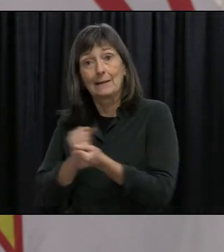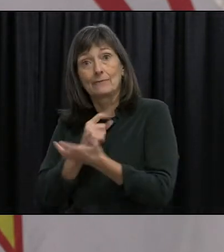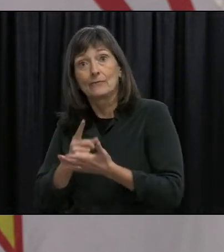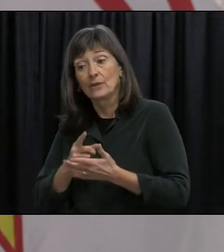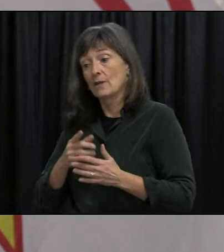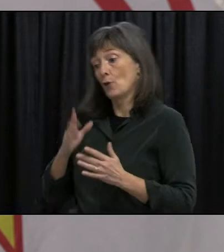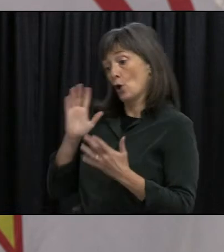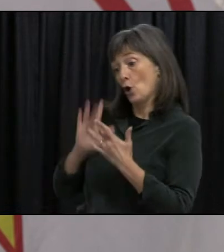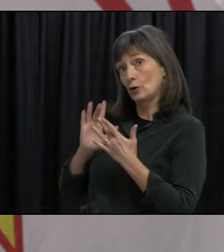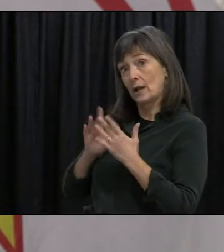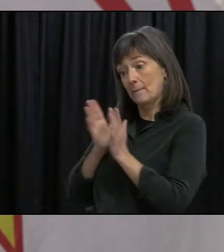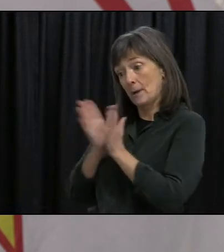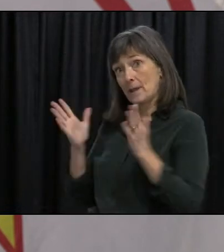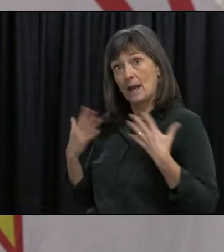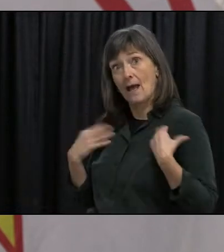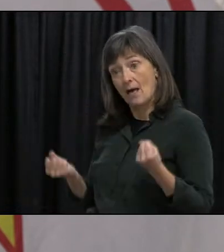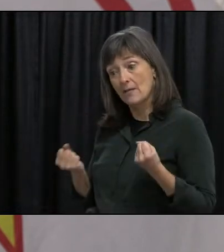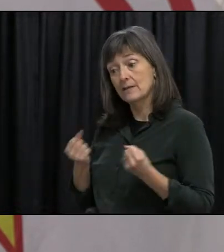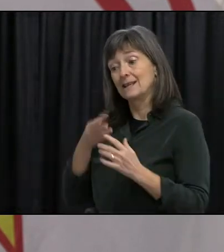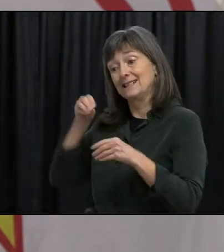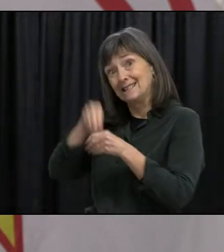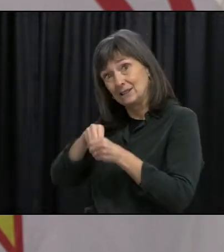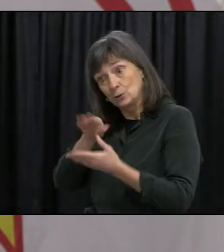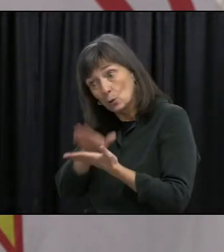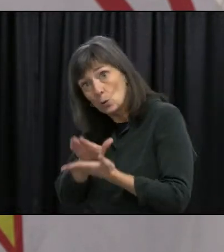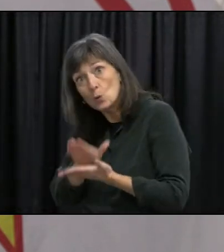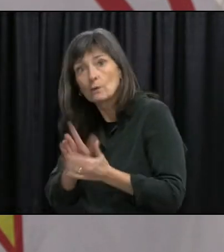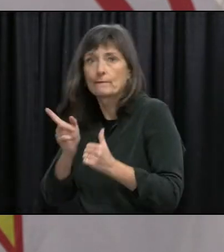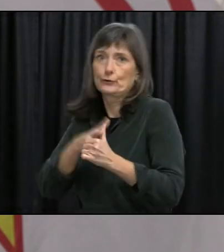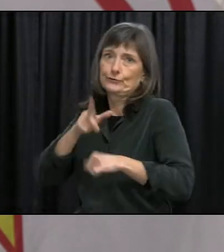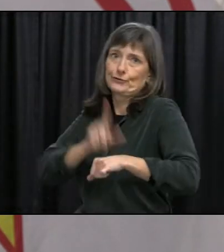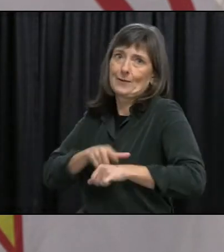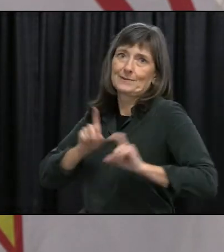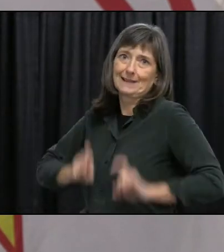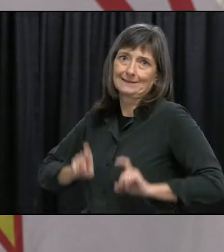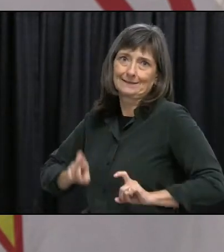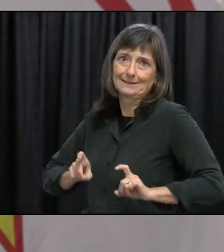be followed through and done properly and effectively.